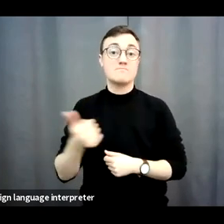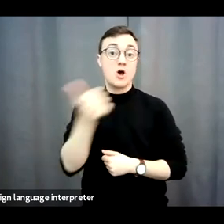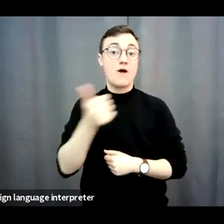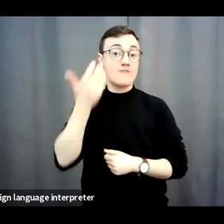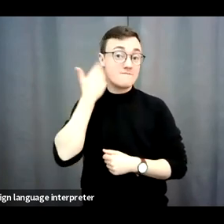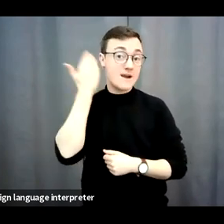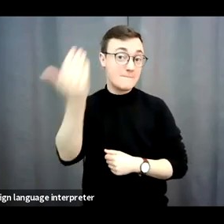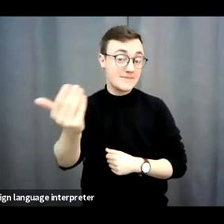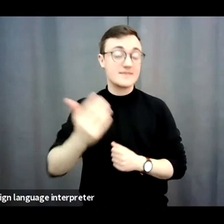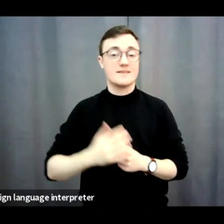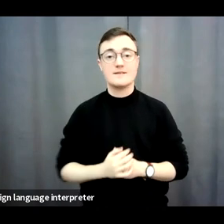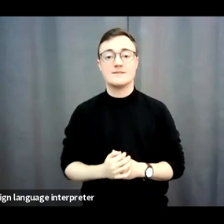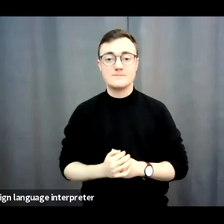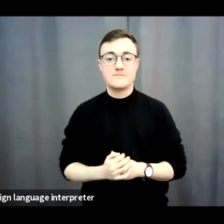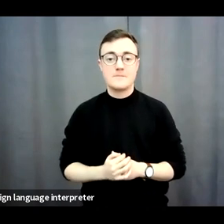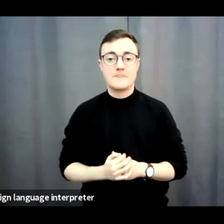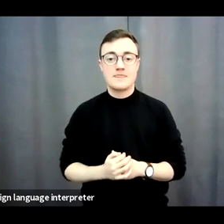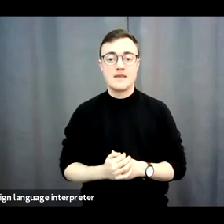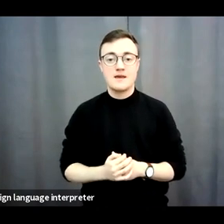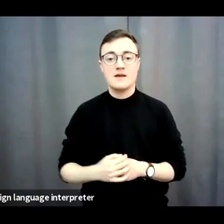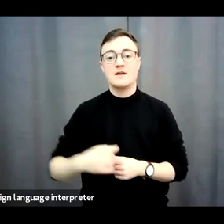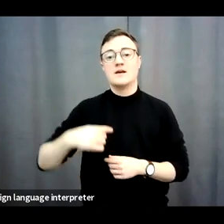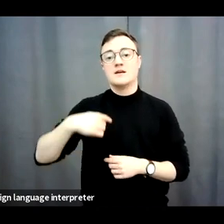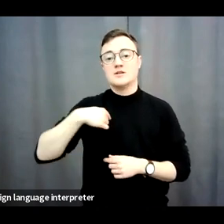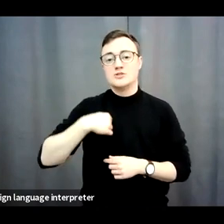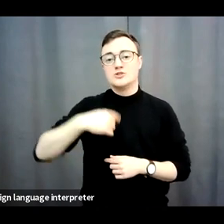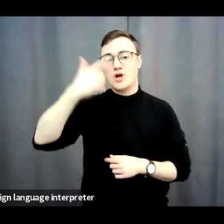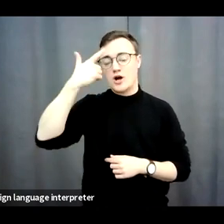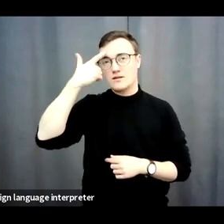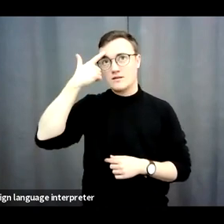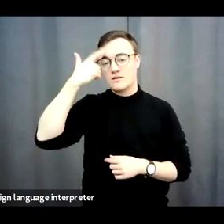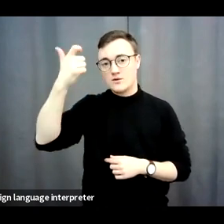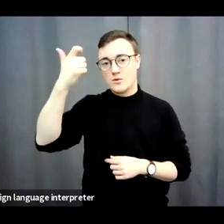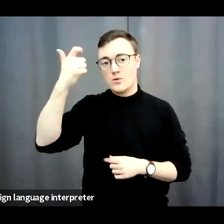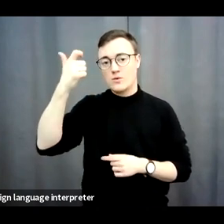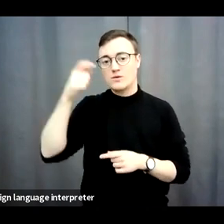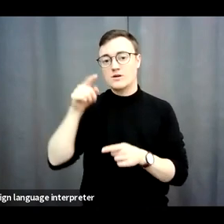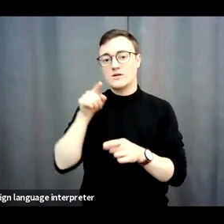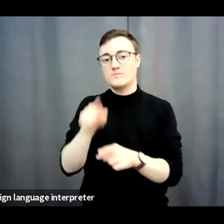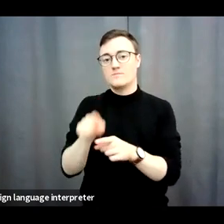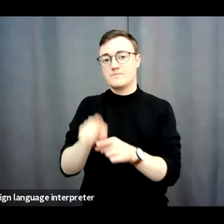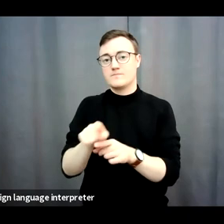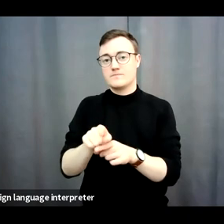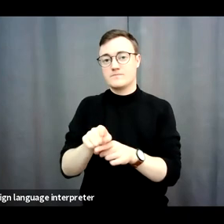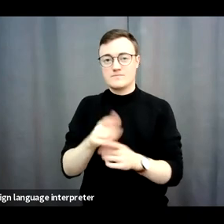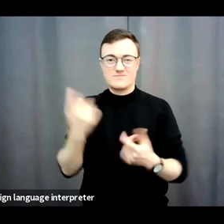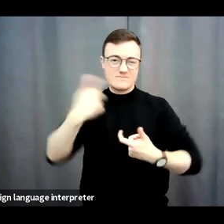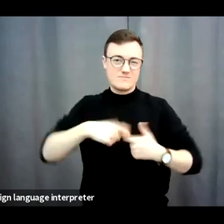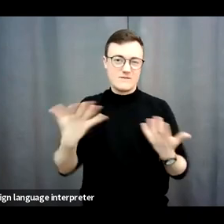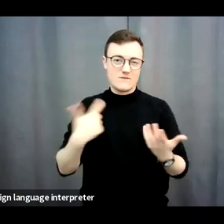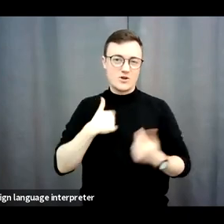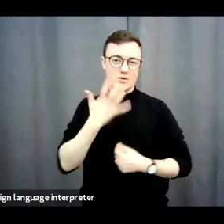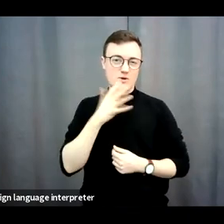future. I think to kind of address what I talked about earlier in terms of finances,